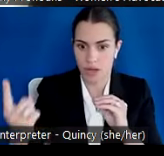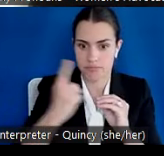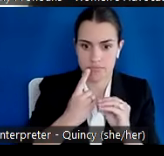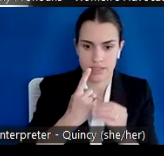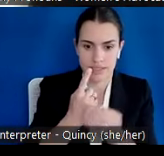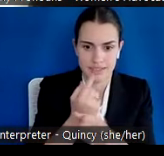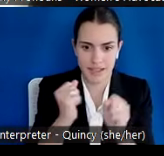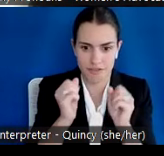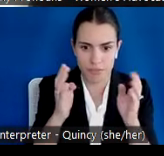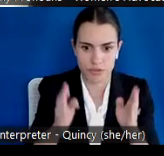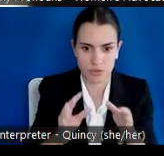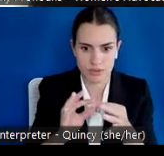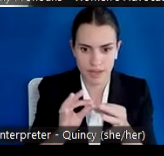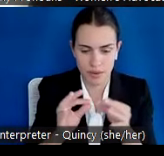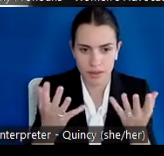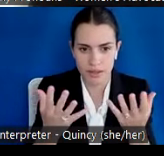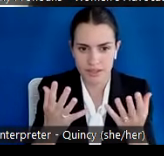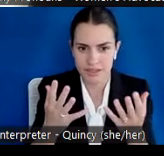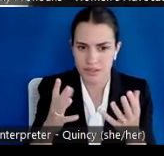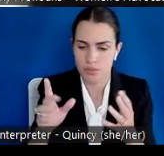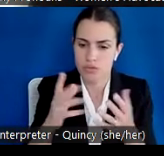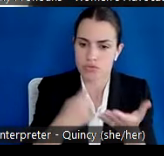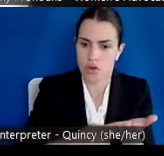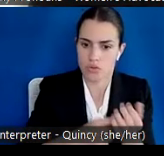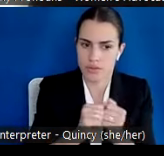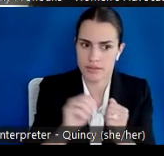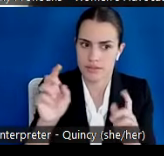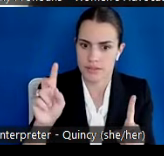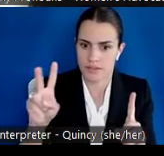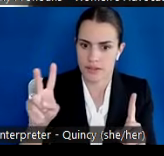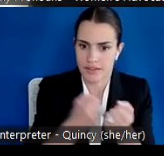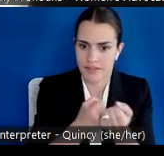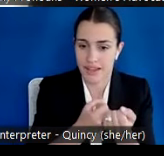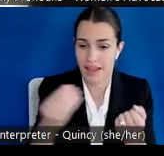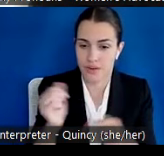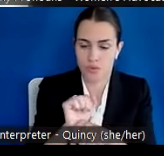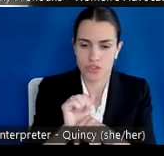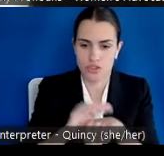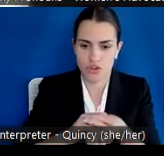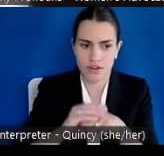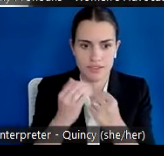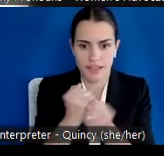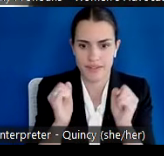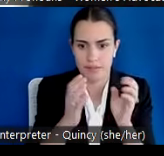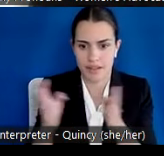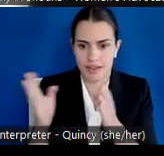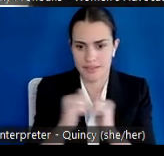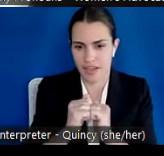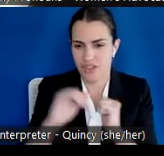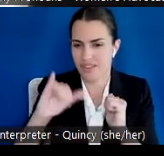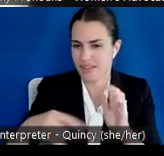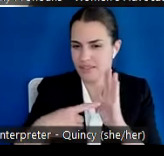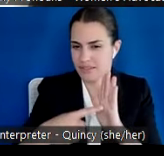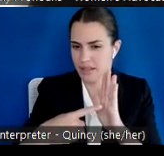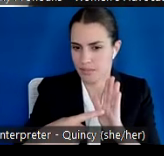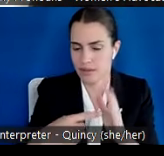a domestic violence advocate and she and I worked on a safety plan together. So those are some concrete examples, and just